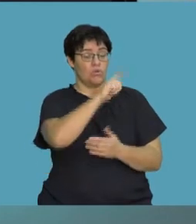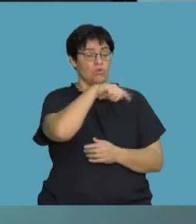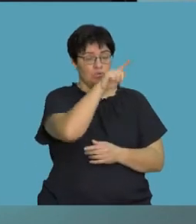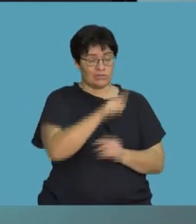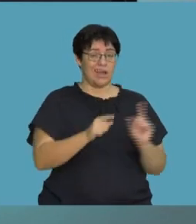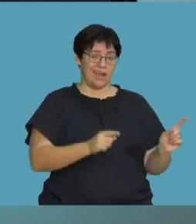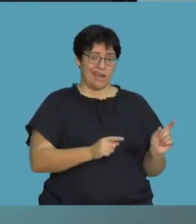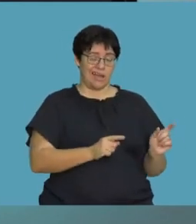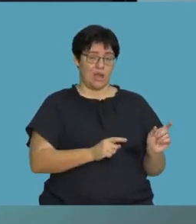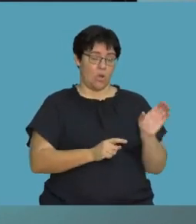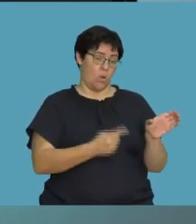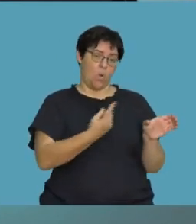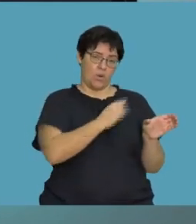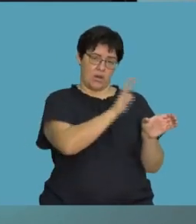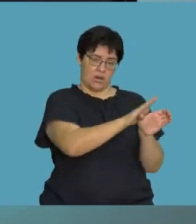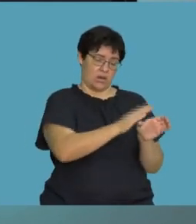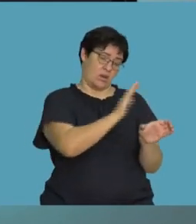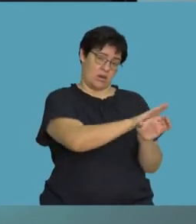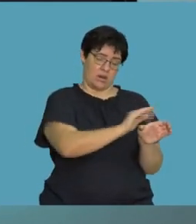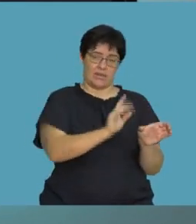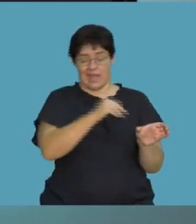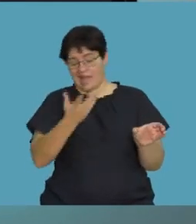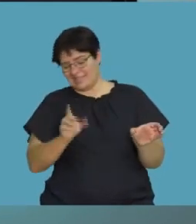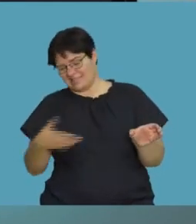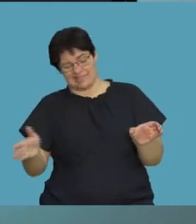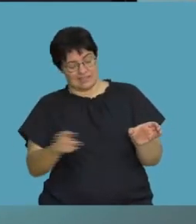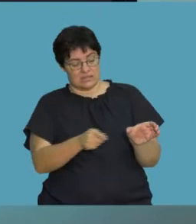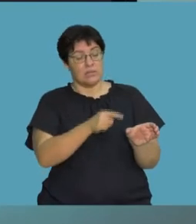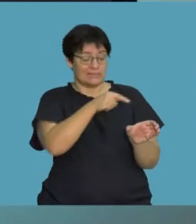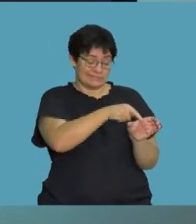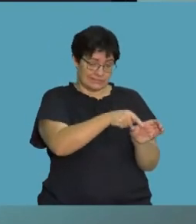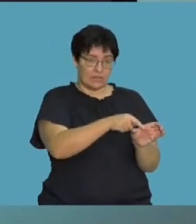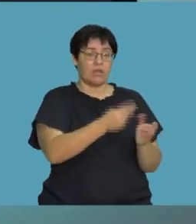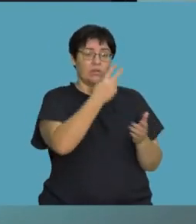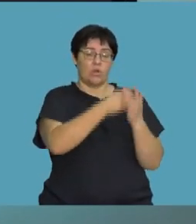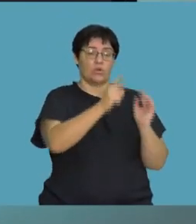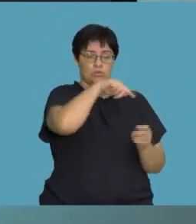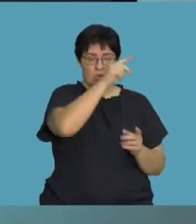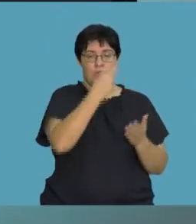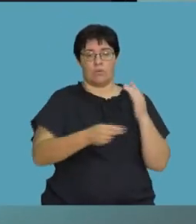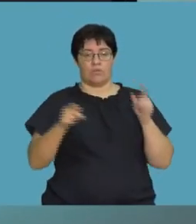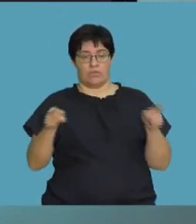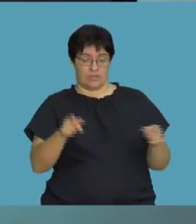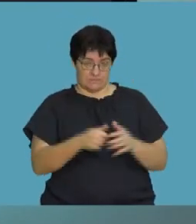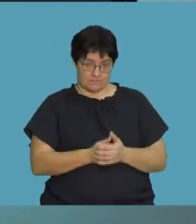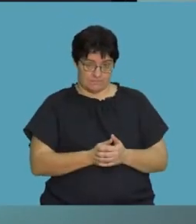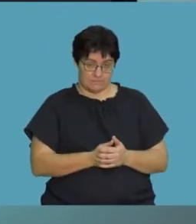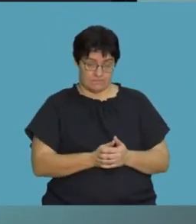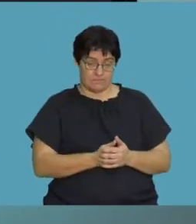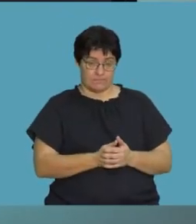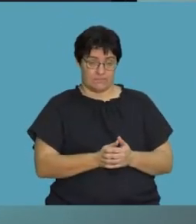the radical is on its own on one side, so that you can then square root both sides, so that you can square both